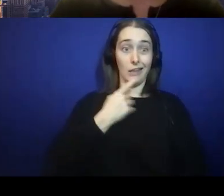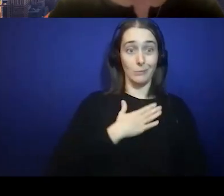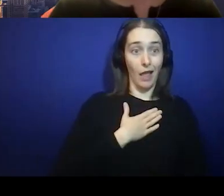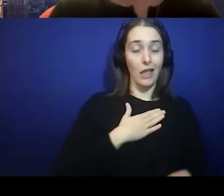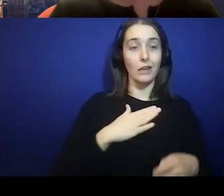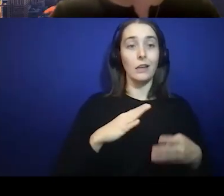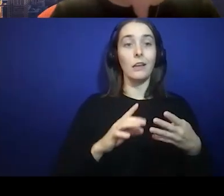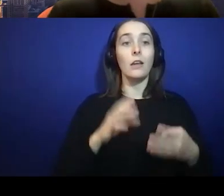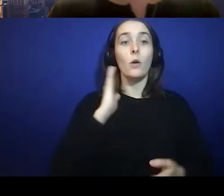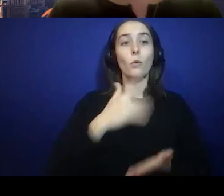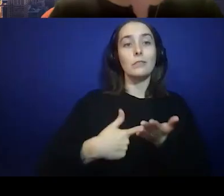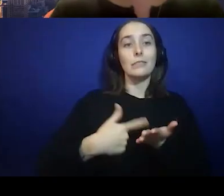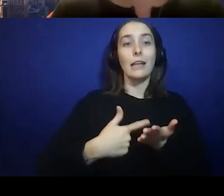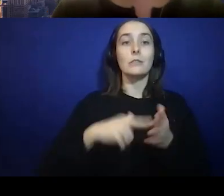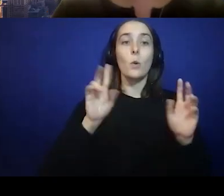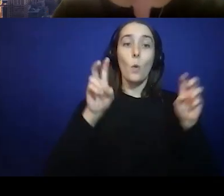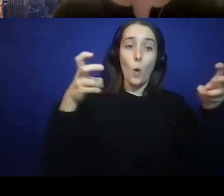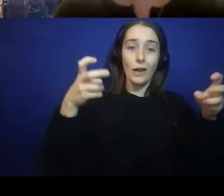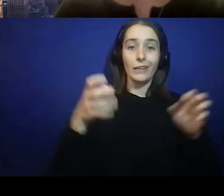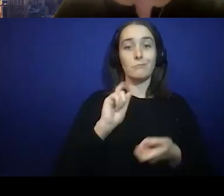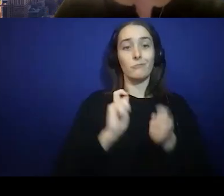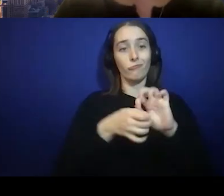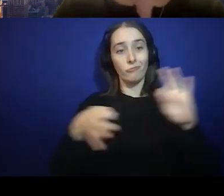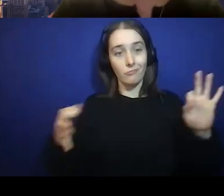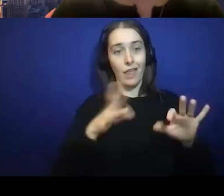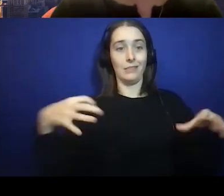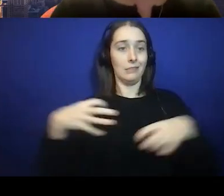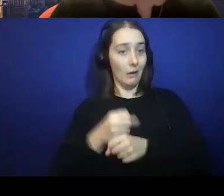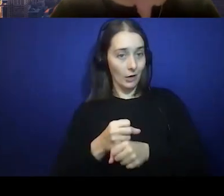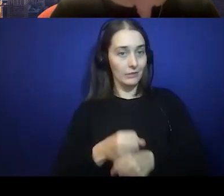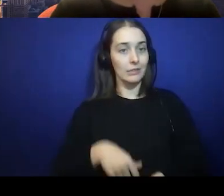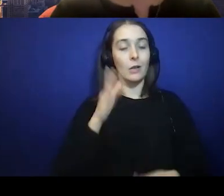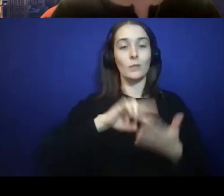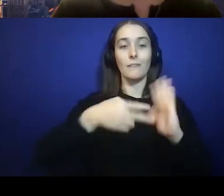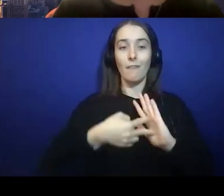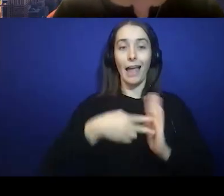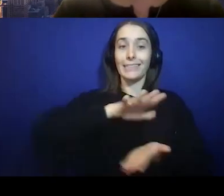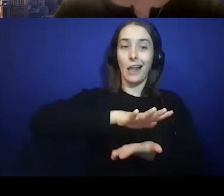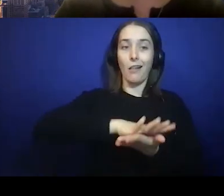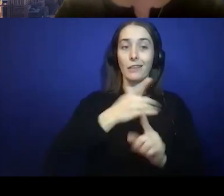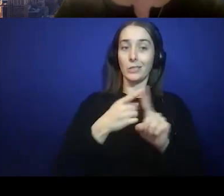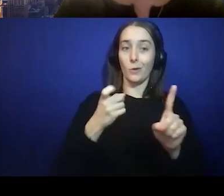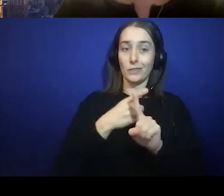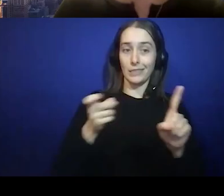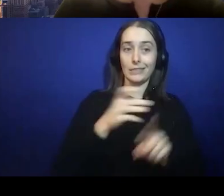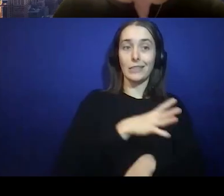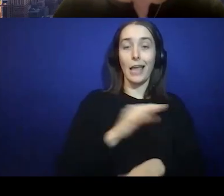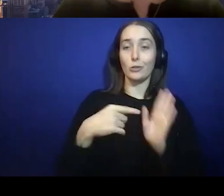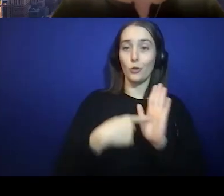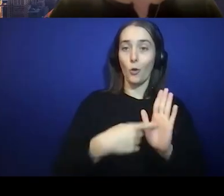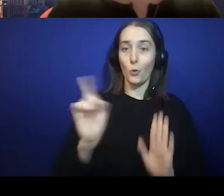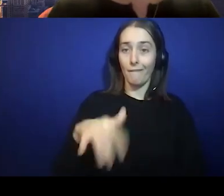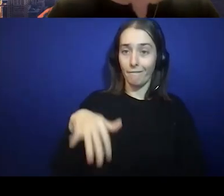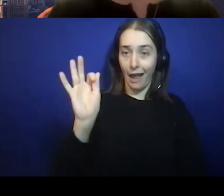and summarizing sources. We will define what scholarly sources are and show you how to find them.